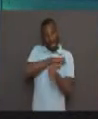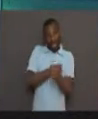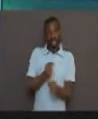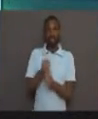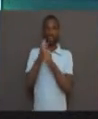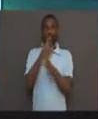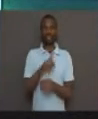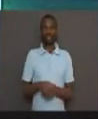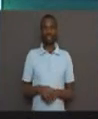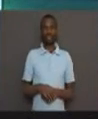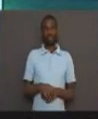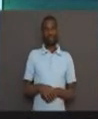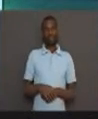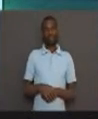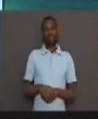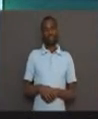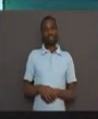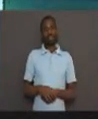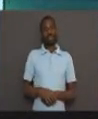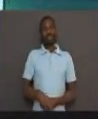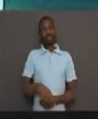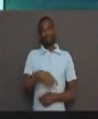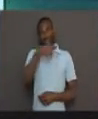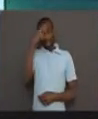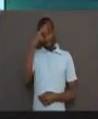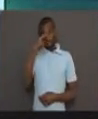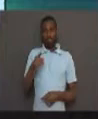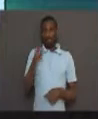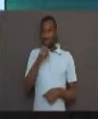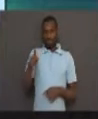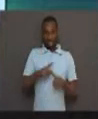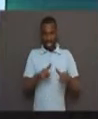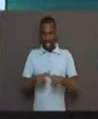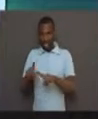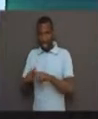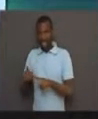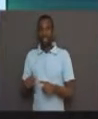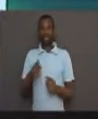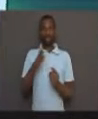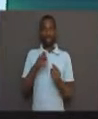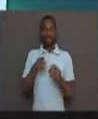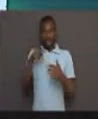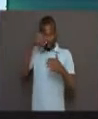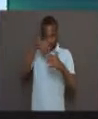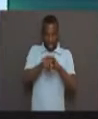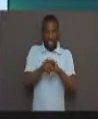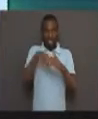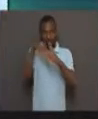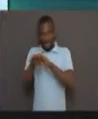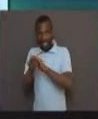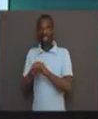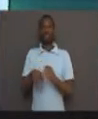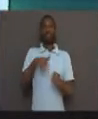Because of their different penetrating powers, all radioactive